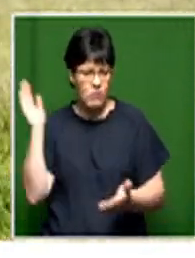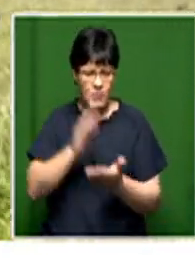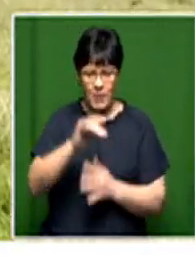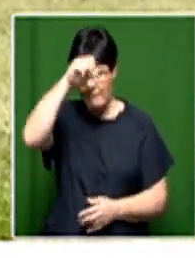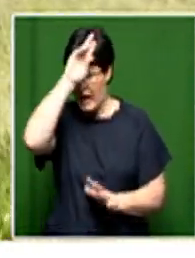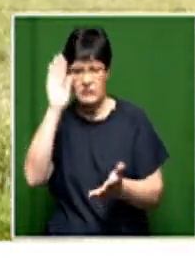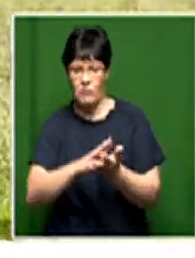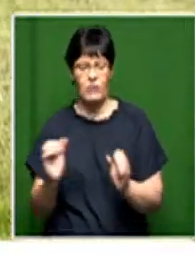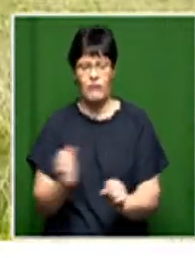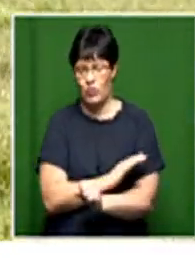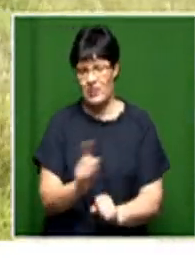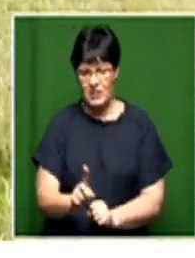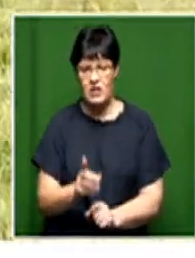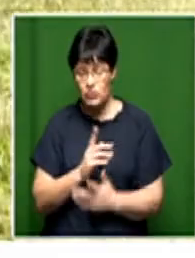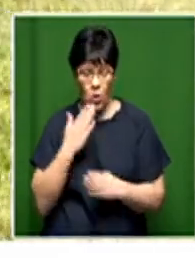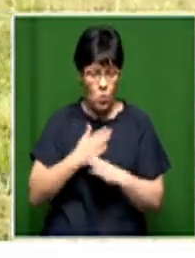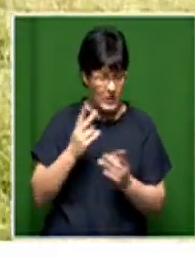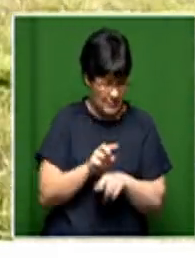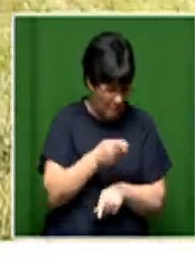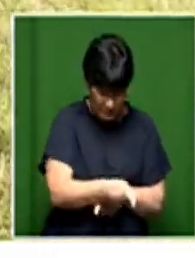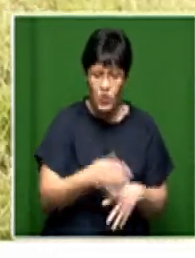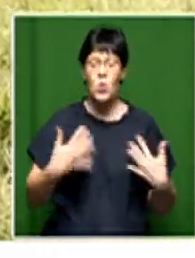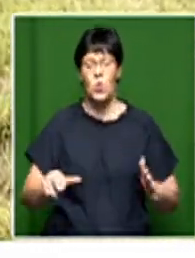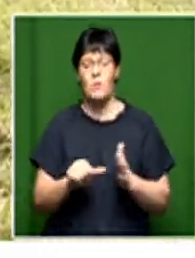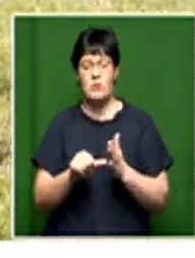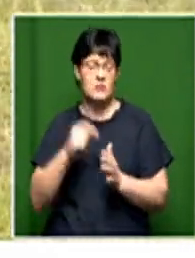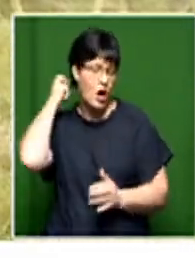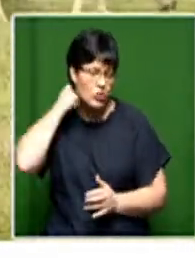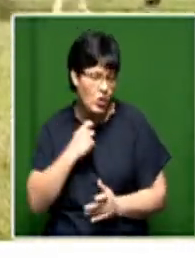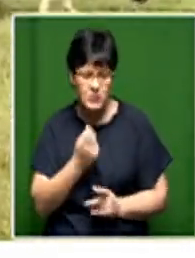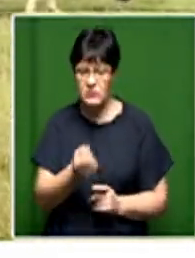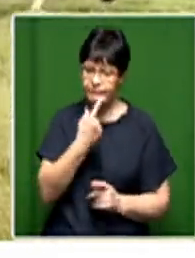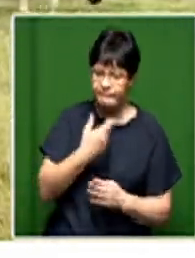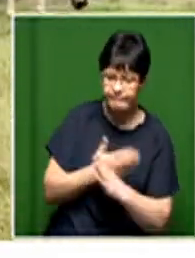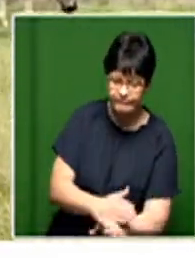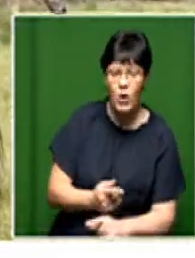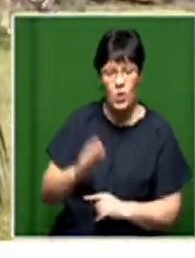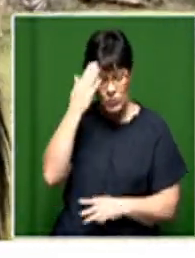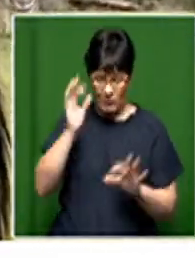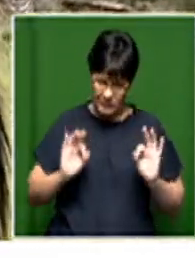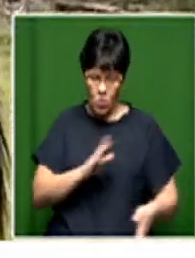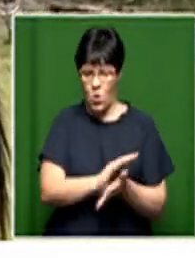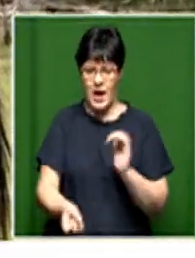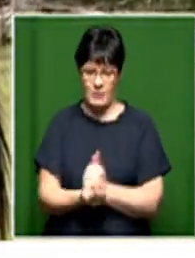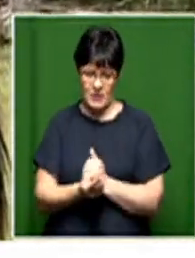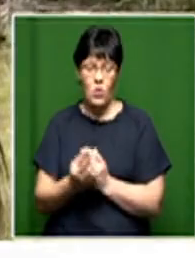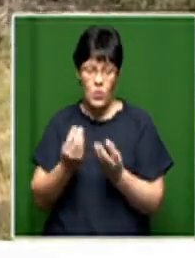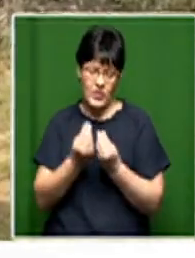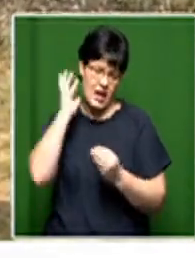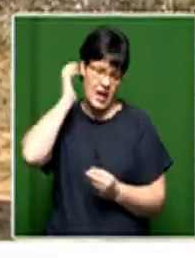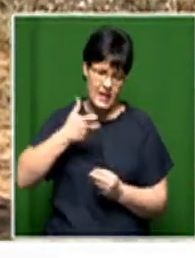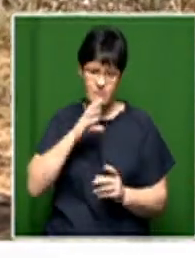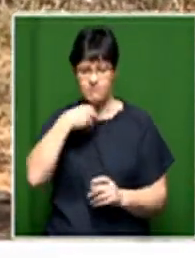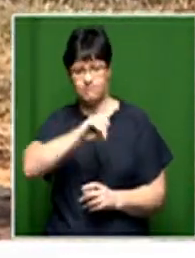prey population. So it's really important to do operations like this where we collar the animals, contracept the females, so we know exactly what's happening with the lion